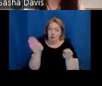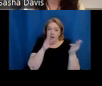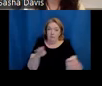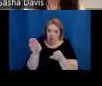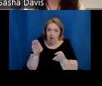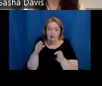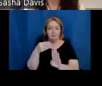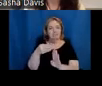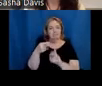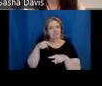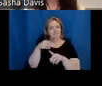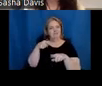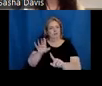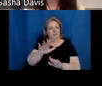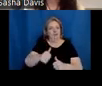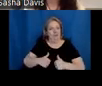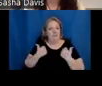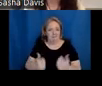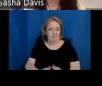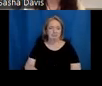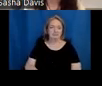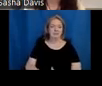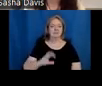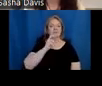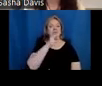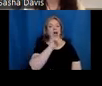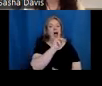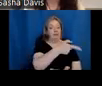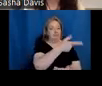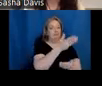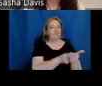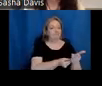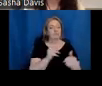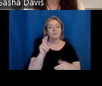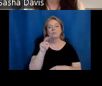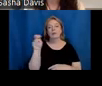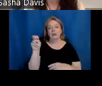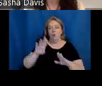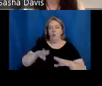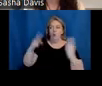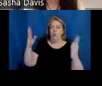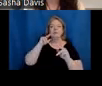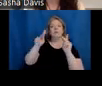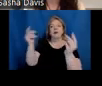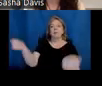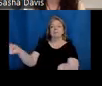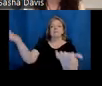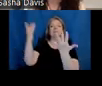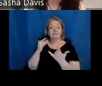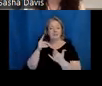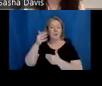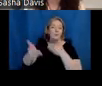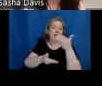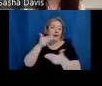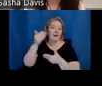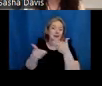alive. So after Chaim passed, Renee opened the foundation to the public. She welcomed people to both